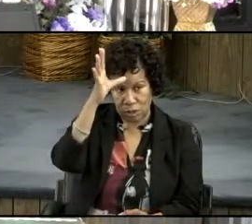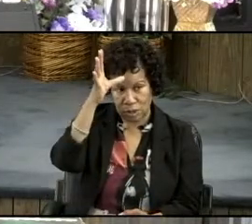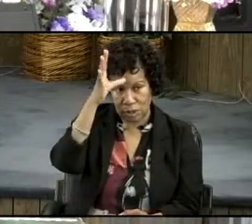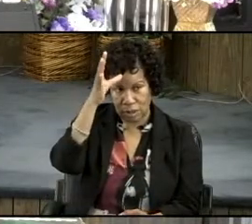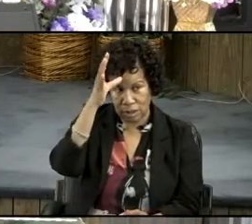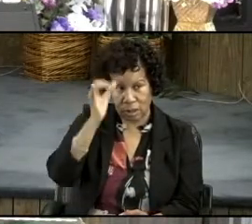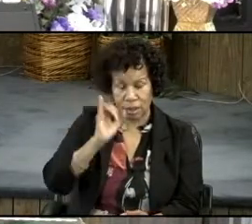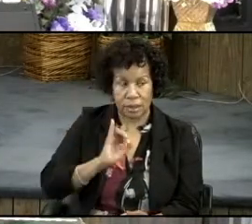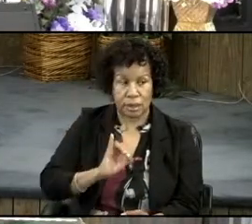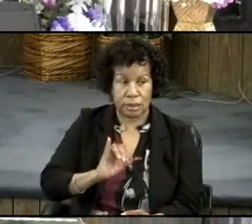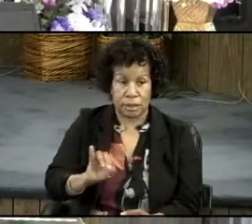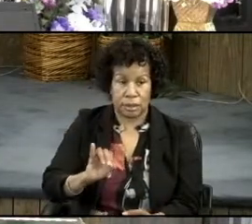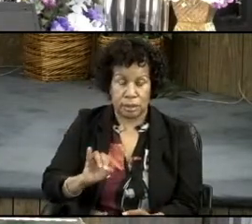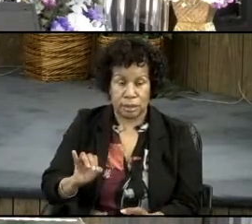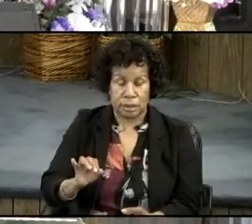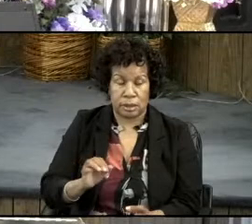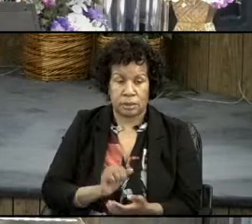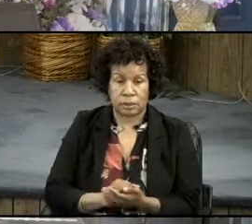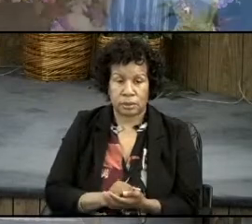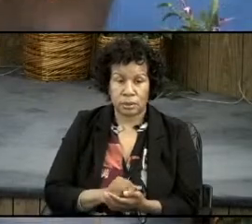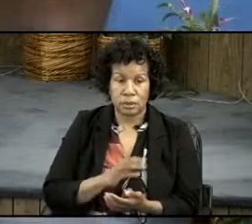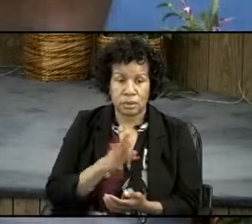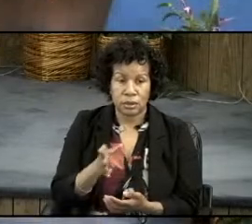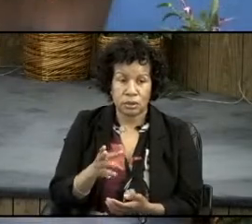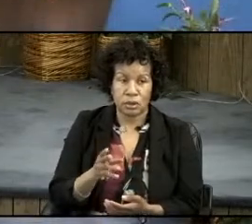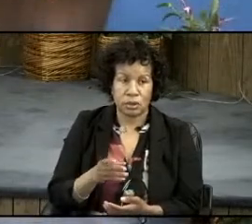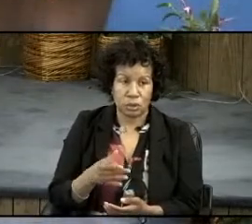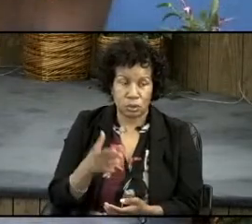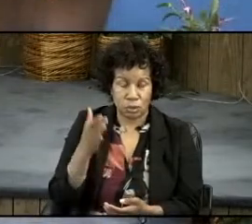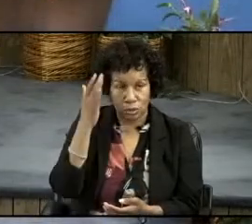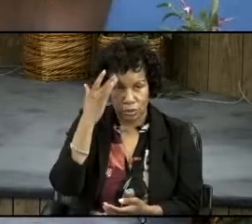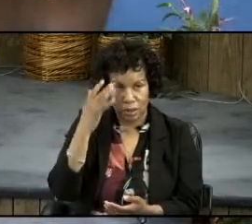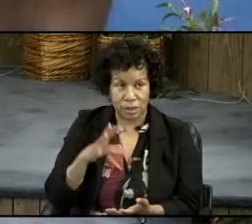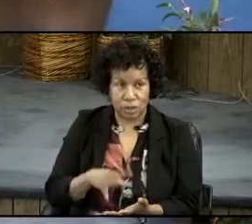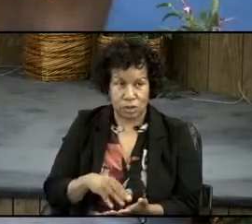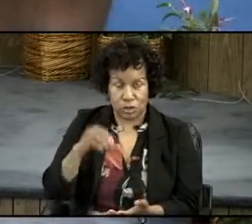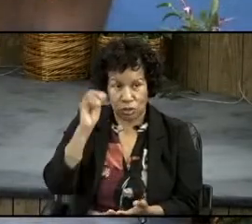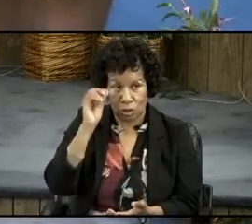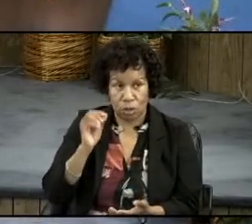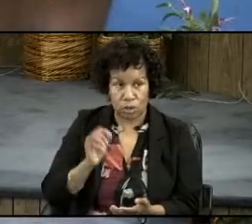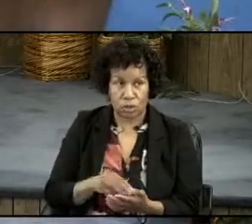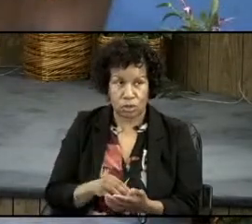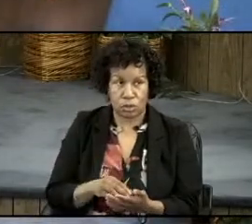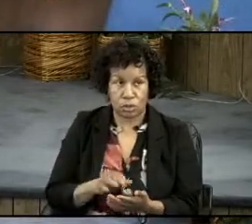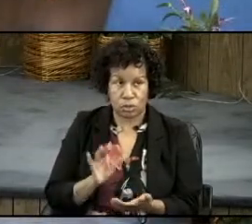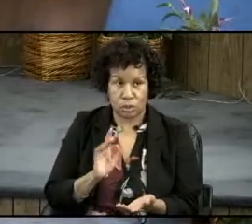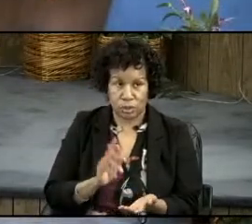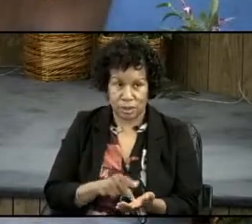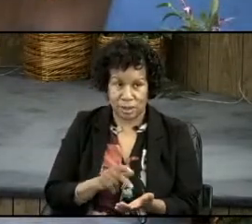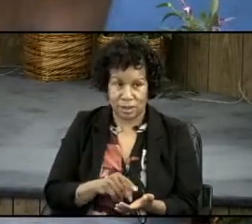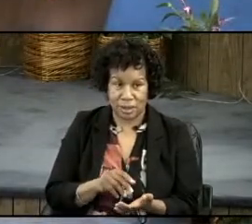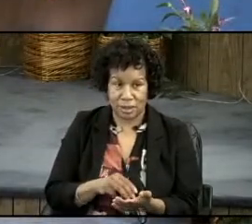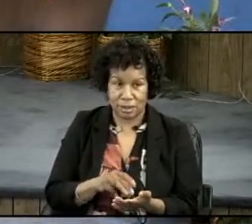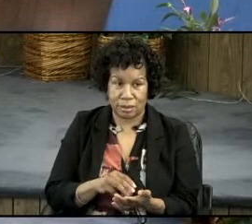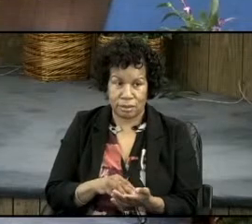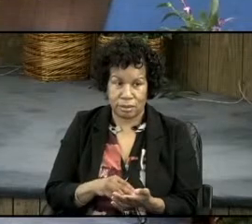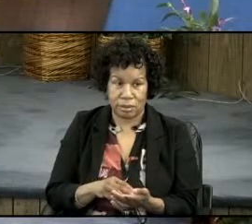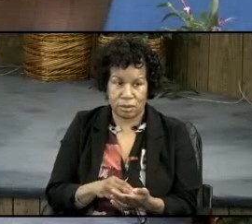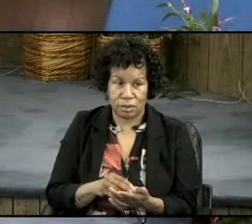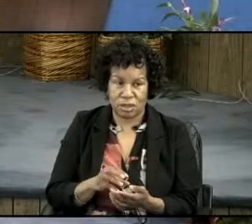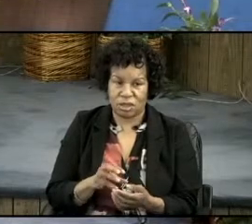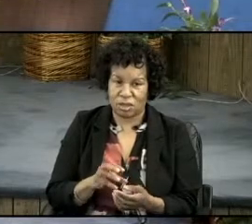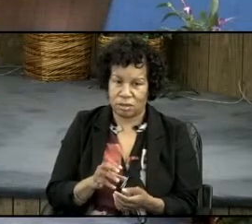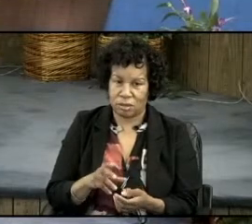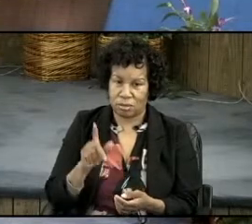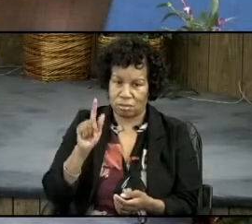far away Goliath is? Because you've been trained to hit the mark. Now, I know this is going to sting a little bit.